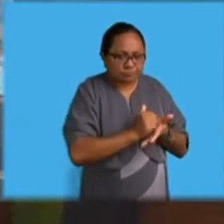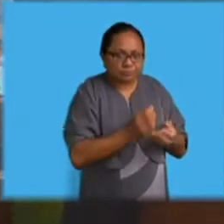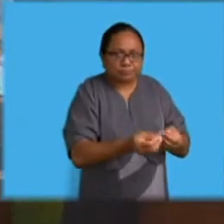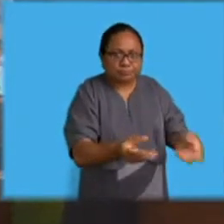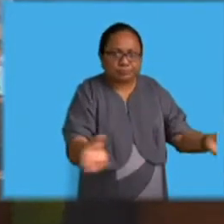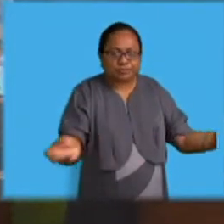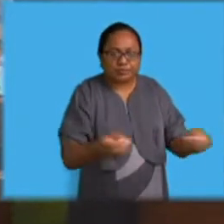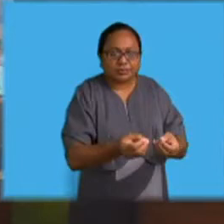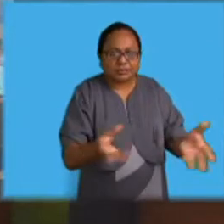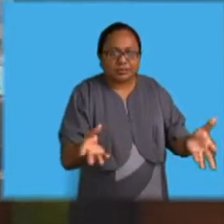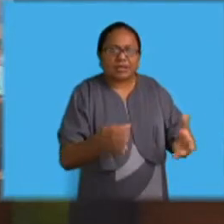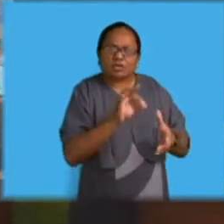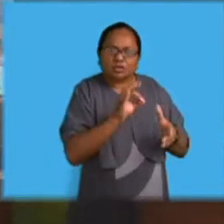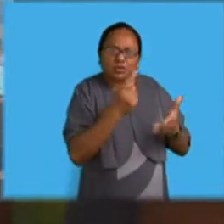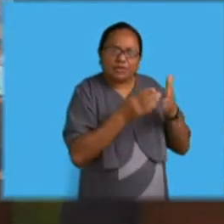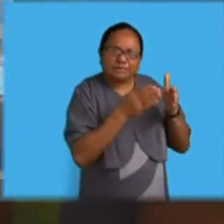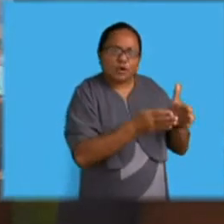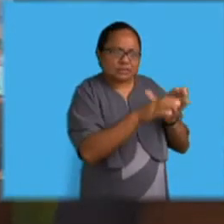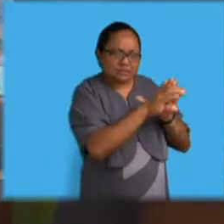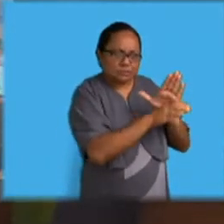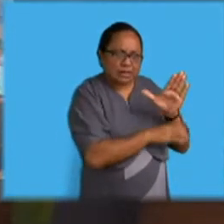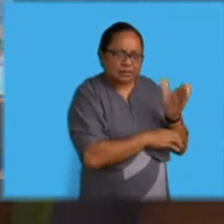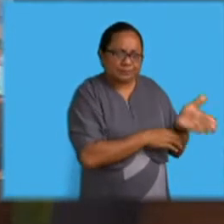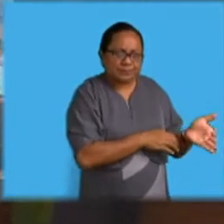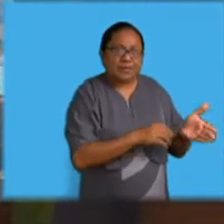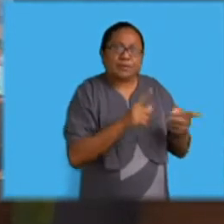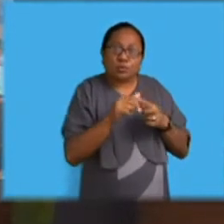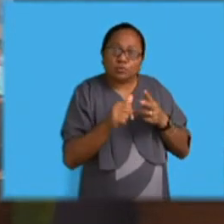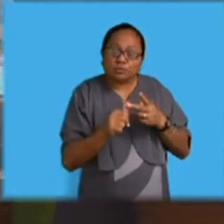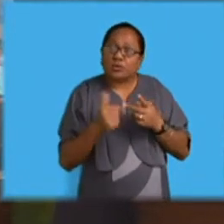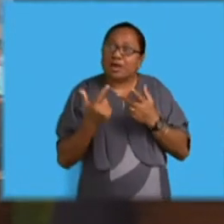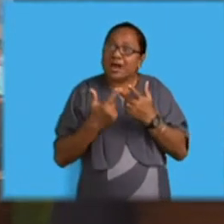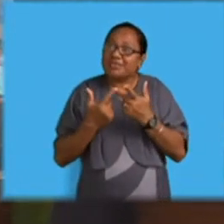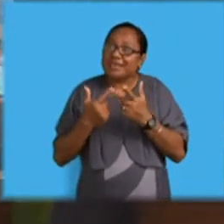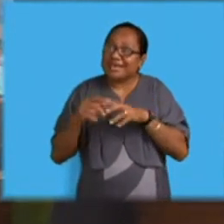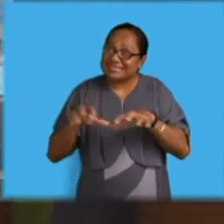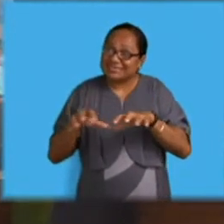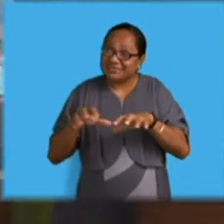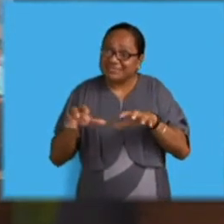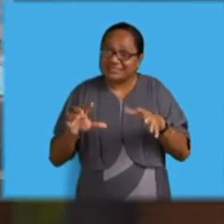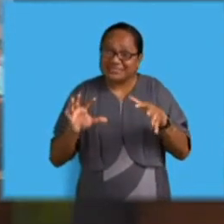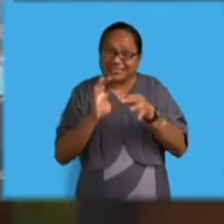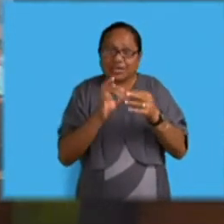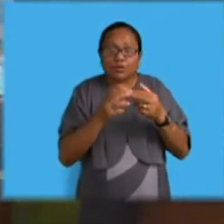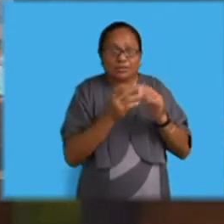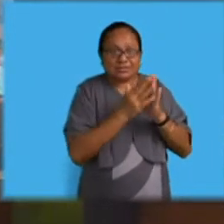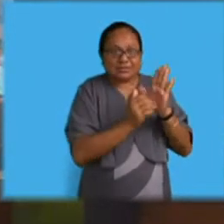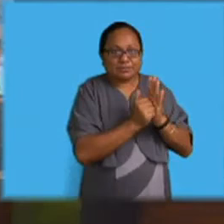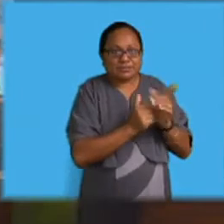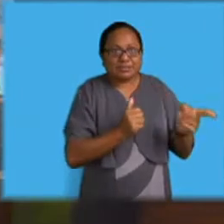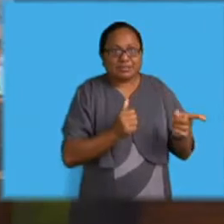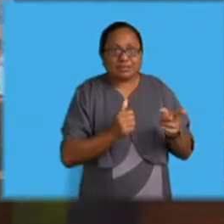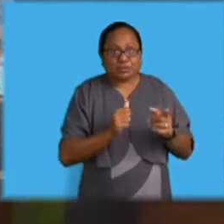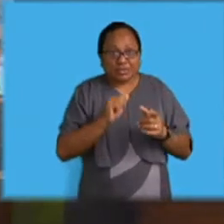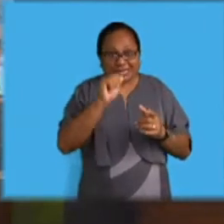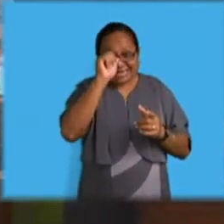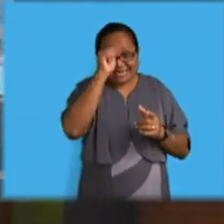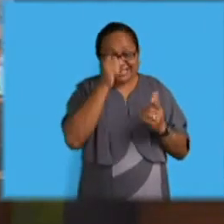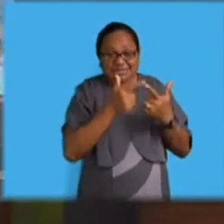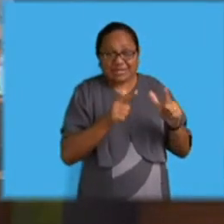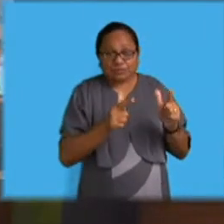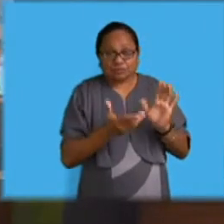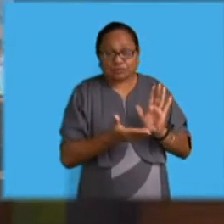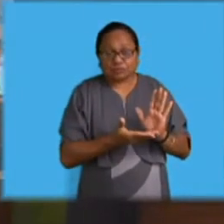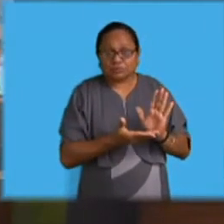to the prescribed curricula, but also on the activities surrounding the subject. The Hindi primary section of the curriculum advisory